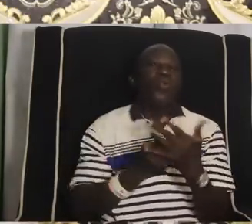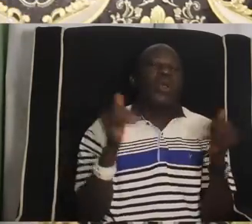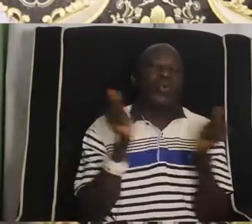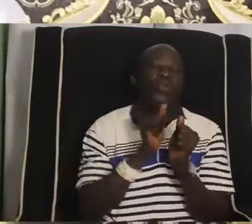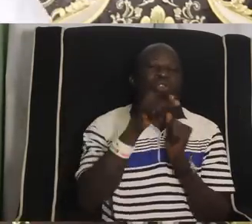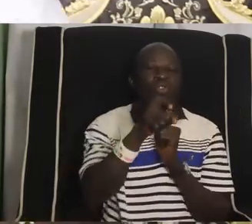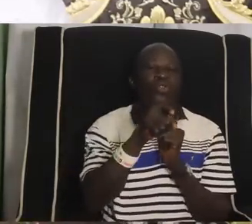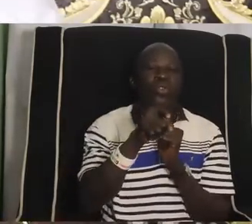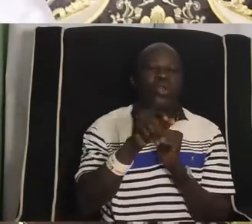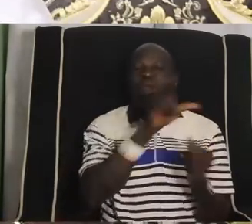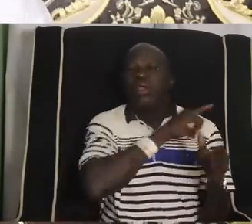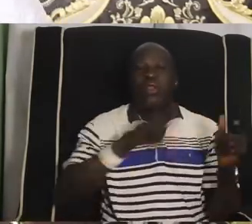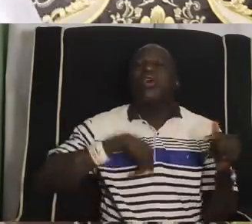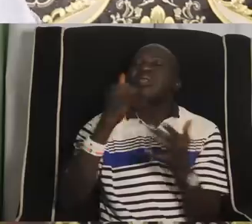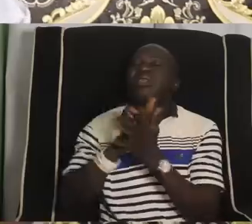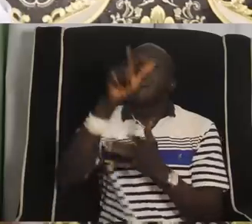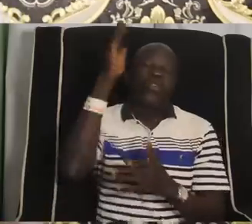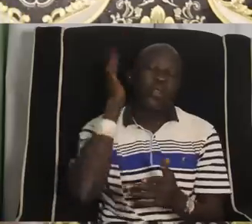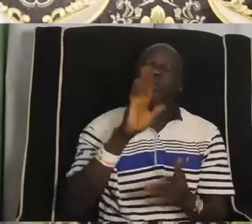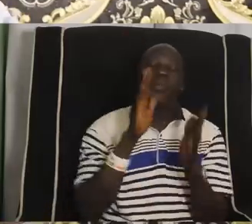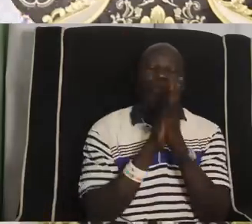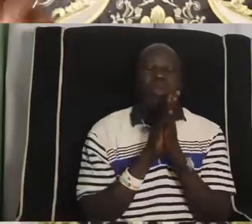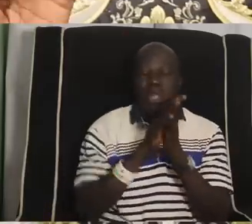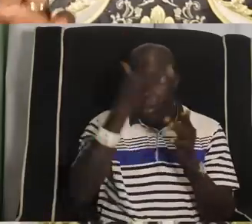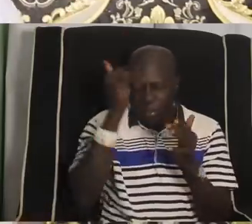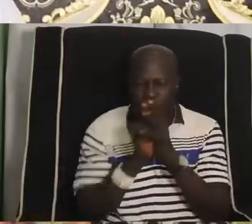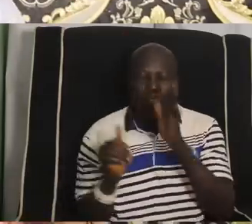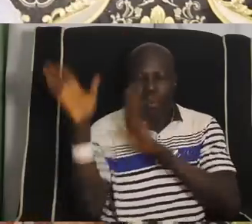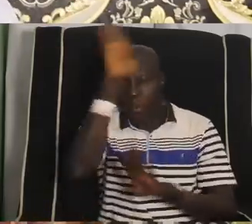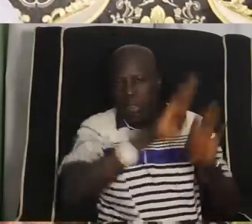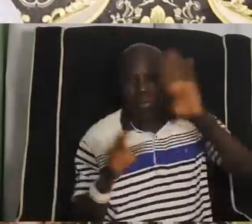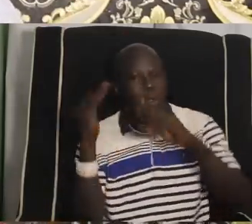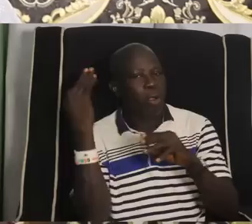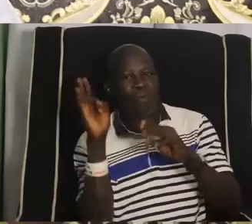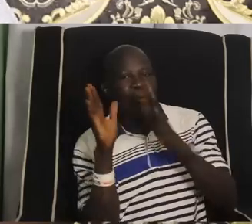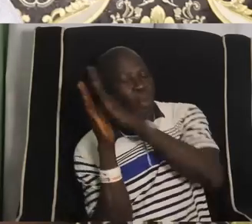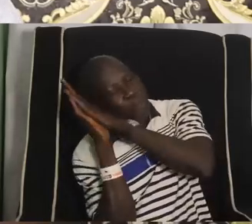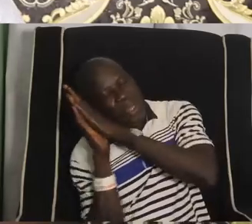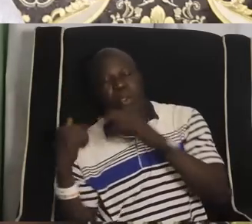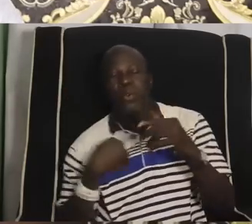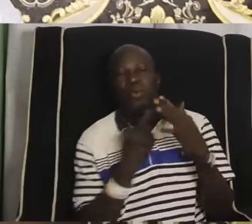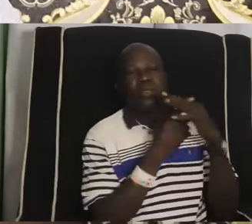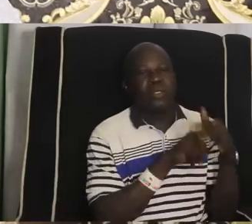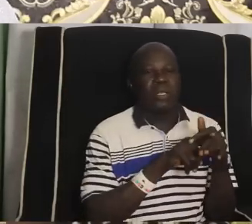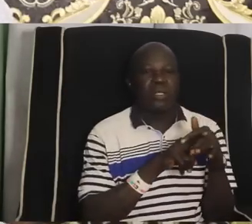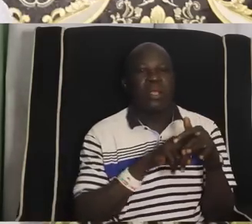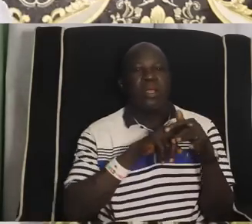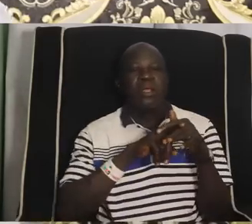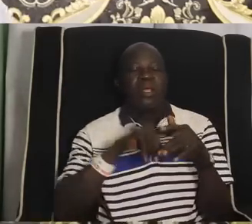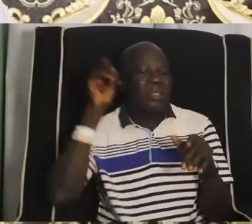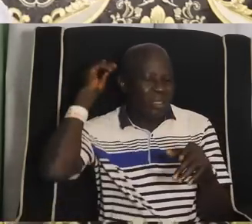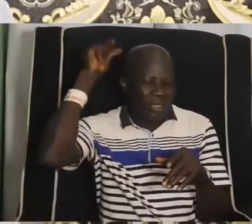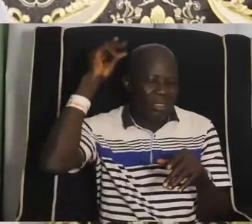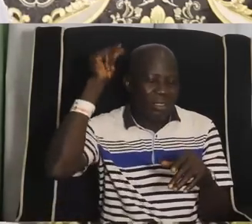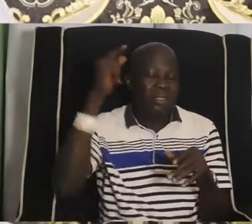ọ. Olúwa ní ìgbàdúrà. The last day pray. Nítorí ogun ìbùsùn. Because of battle of bed. A ti bẹ̀rẹ̀. We've started. Láti ọjọ́